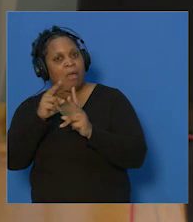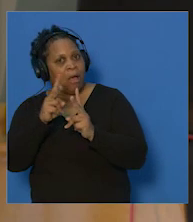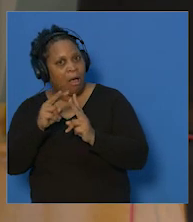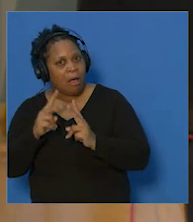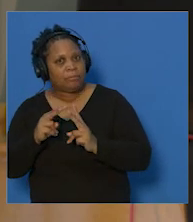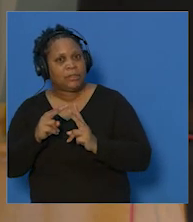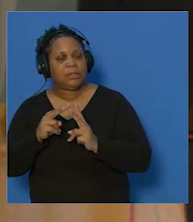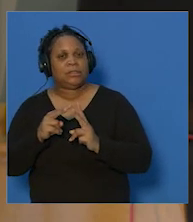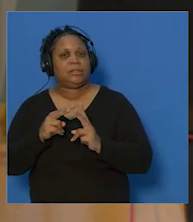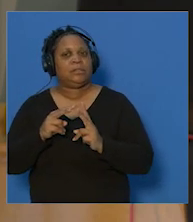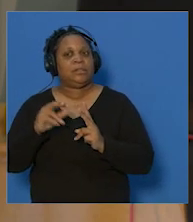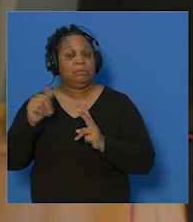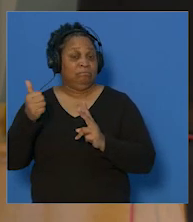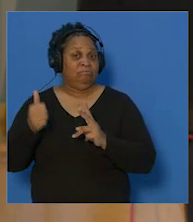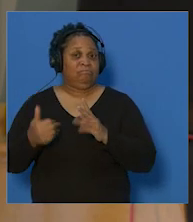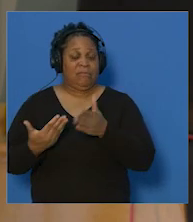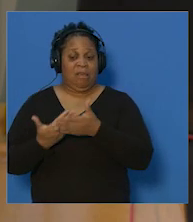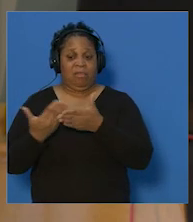options, particularly that are coming